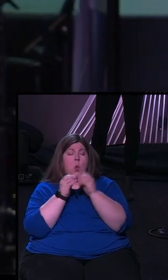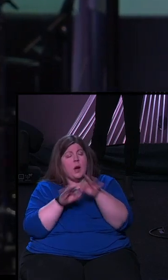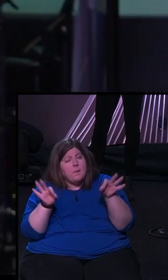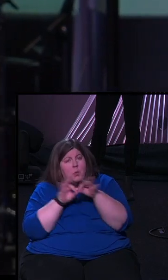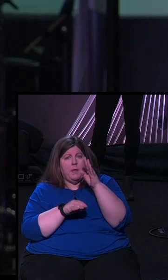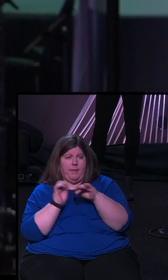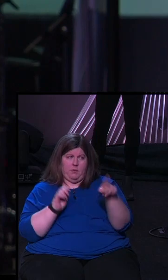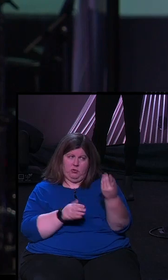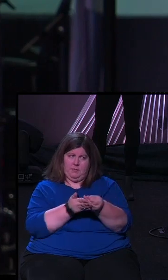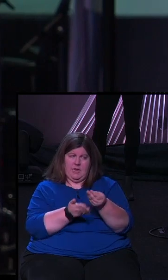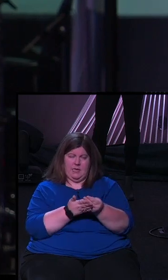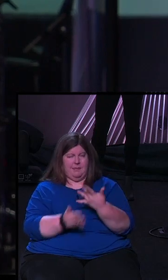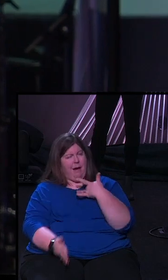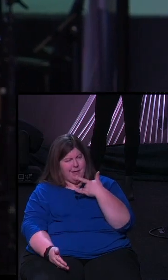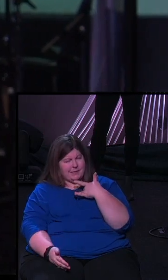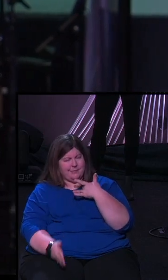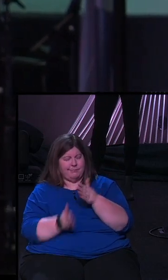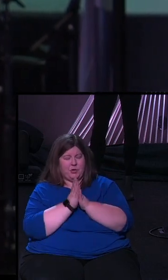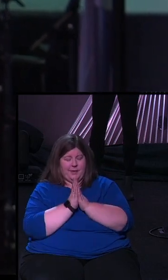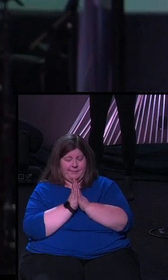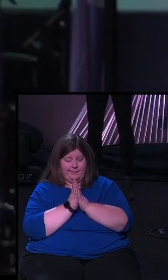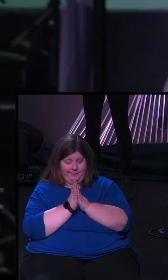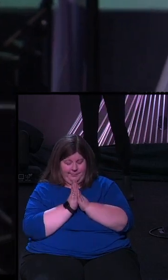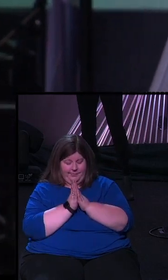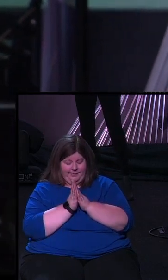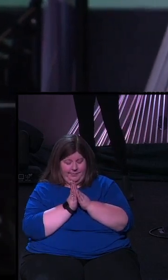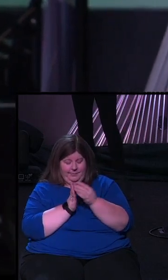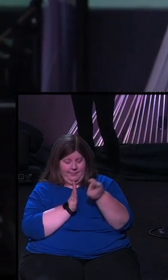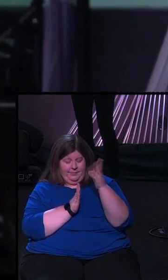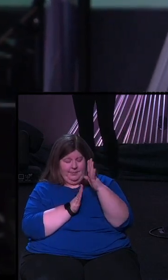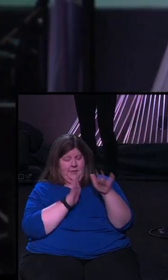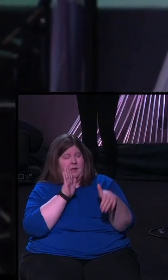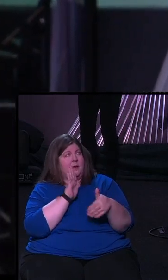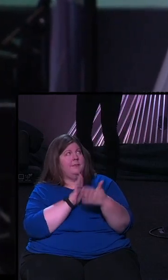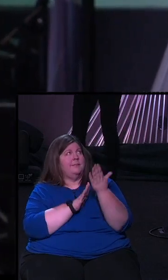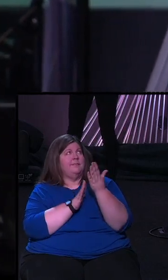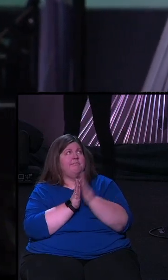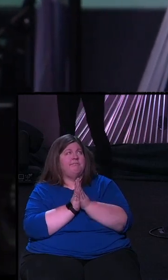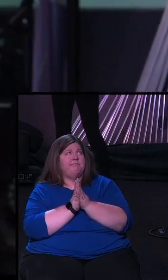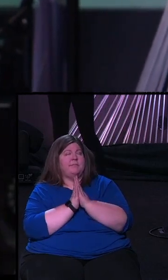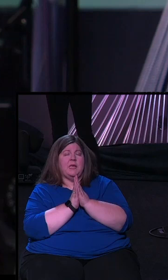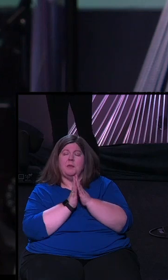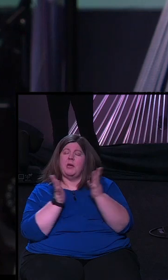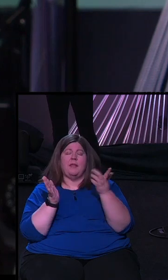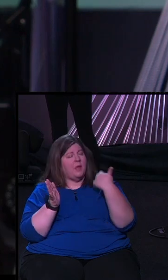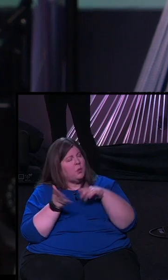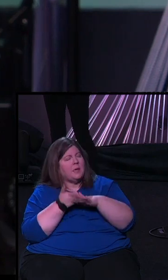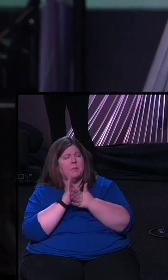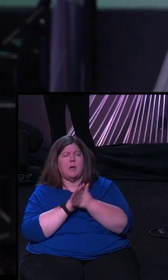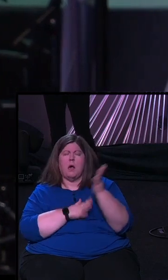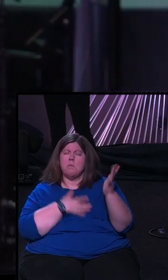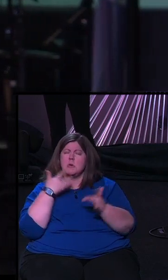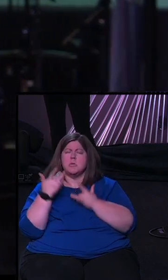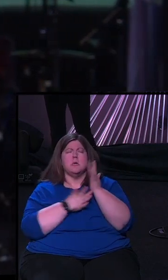hearts. So let's pray together. God, we come before you right now. I just pray, Lord, that we would be a church that is on fire for you, that